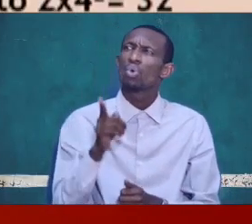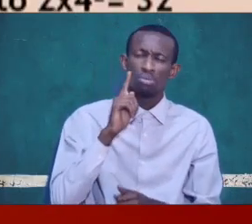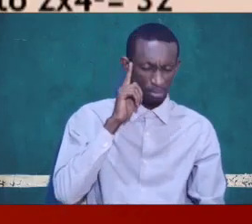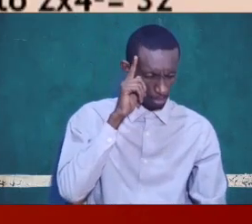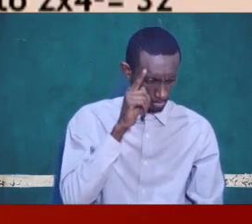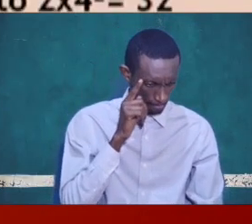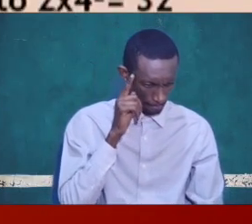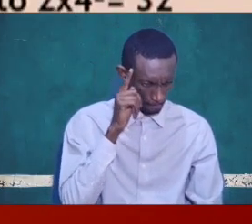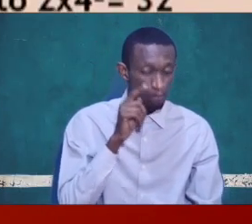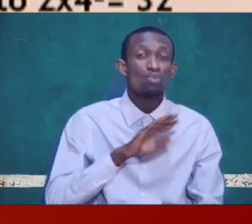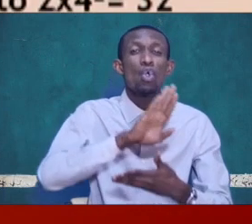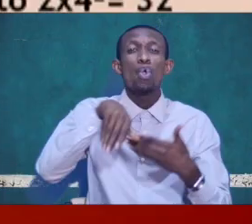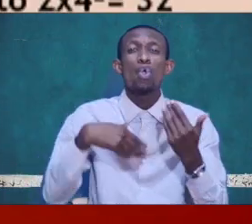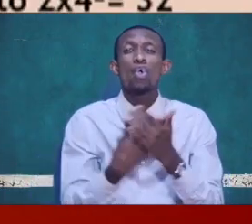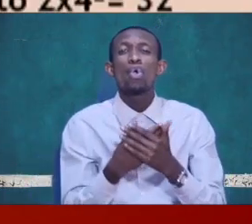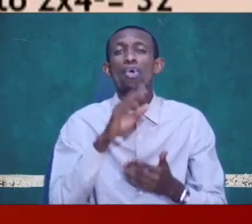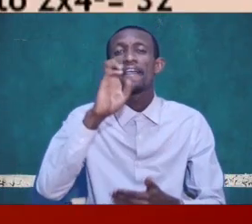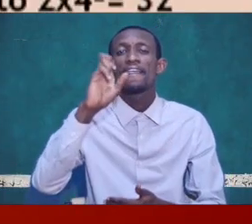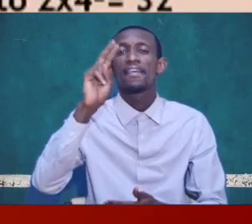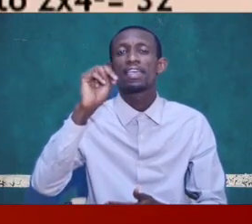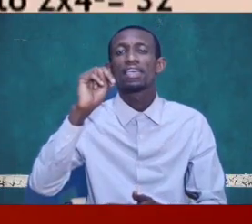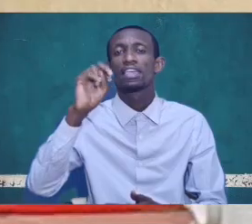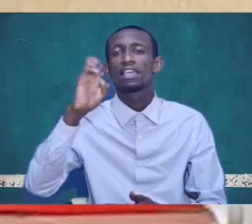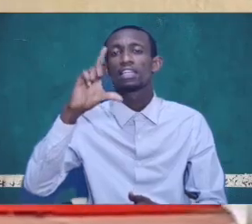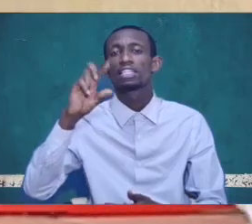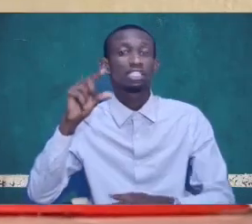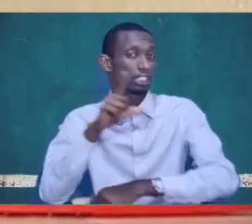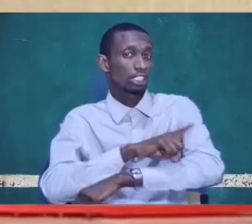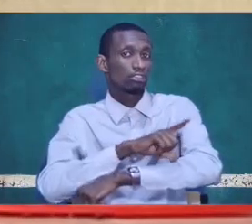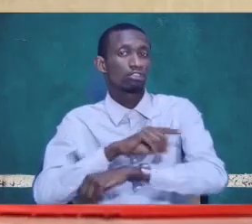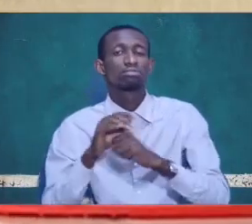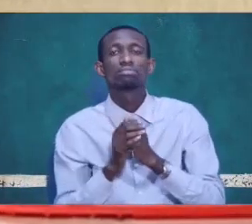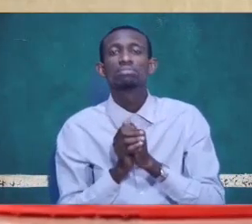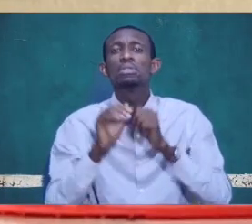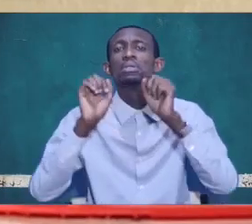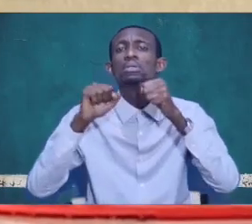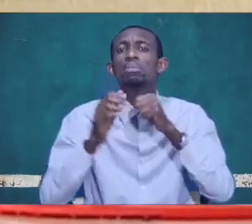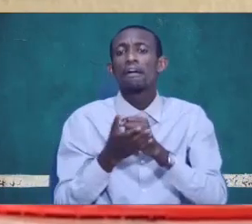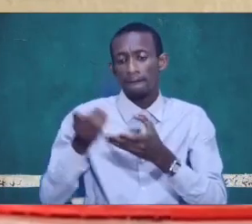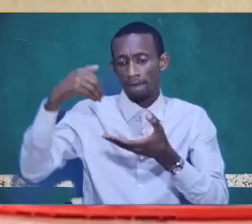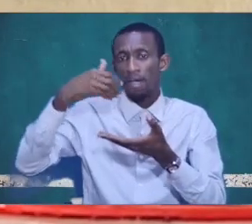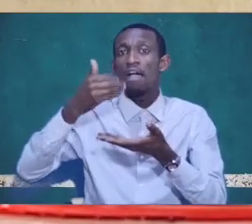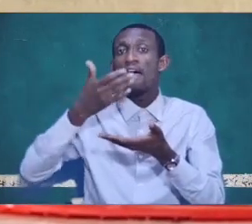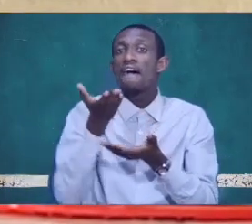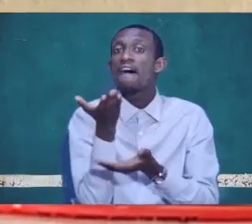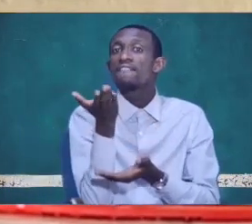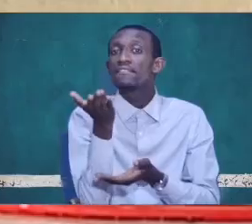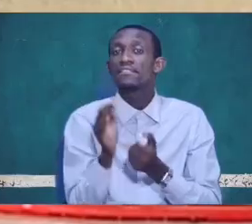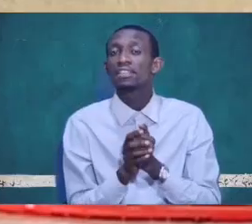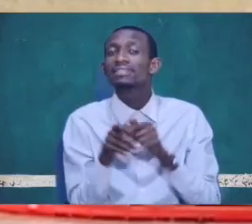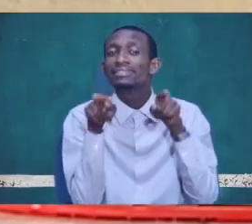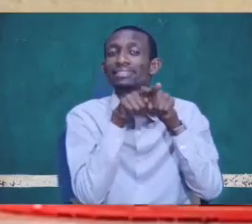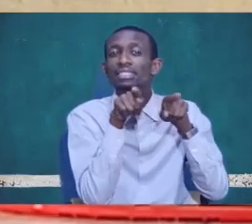think all energy levels can contain the same number of